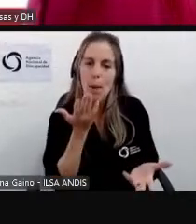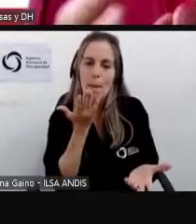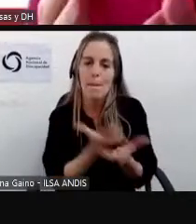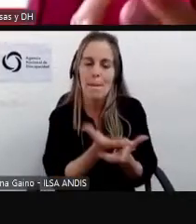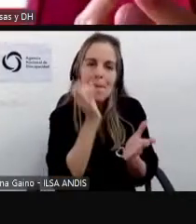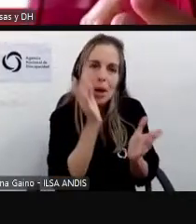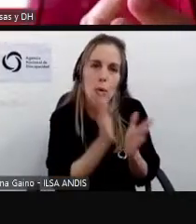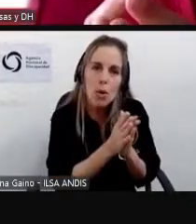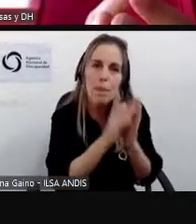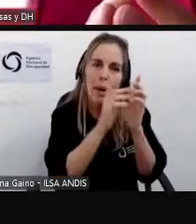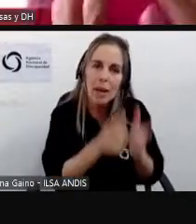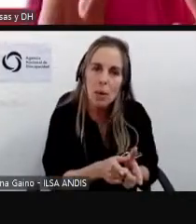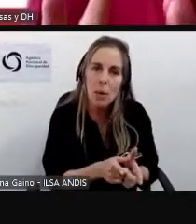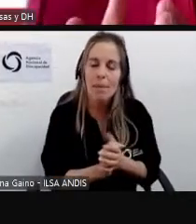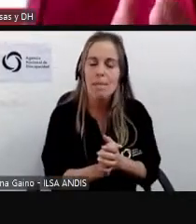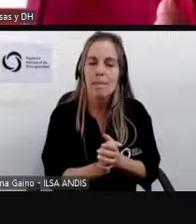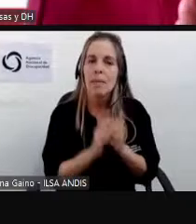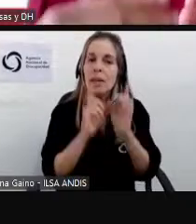reparations,